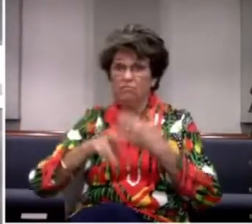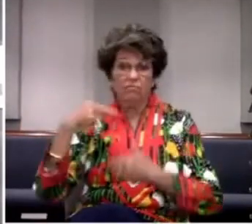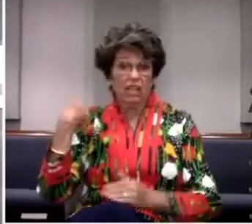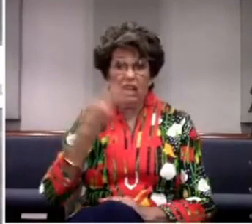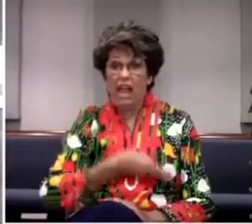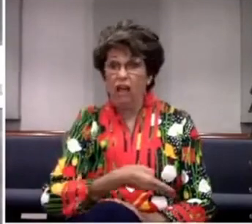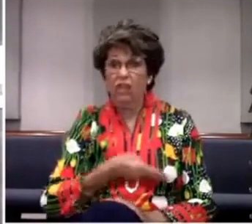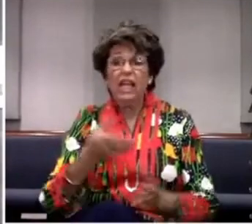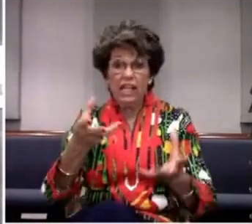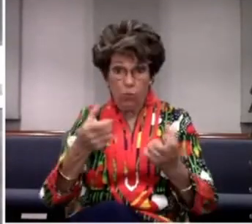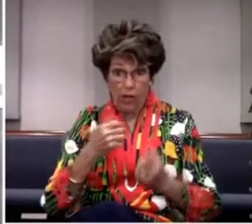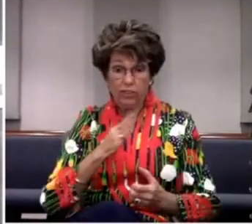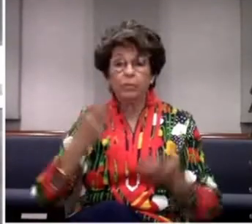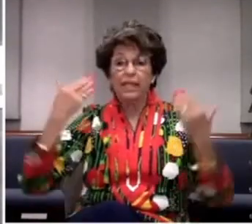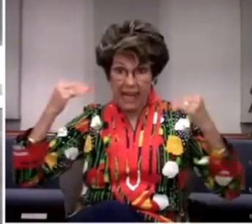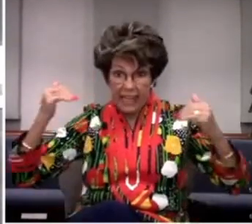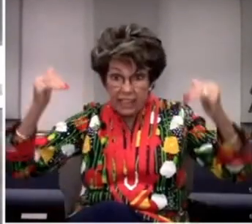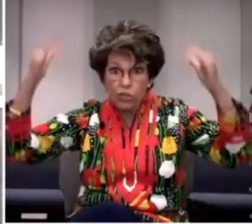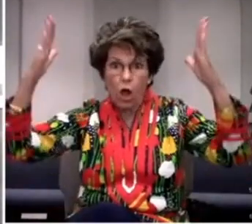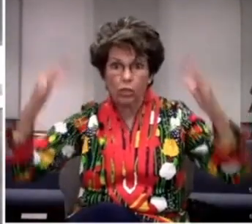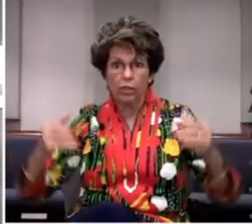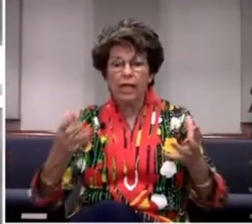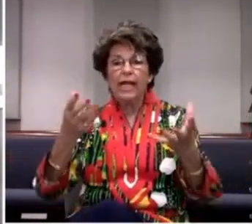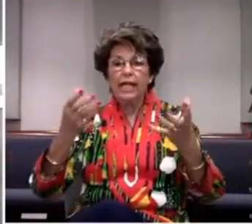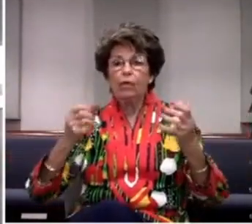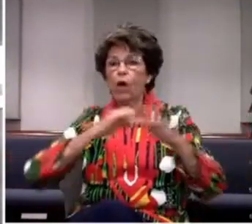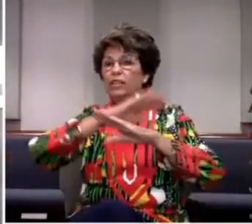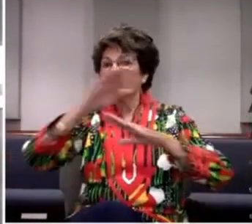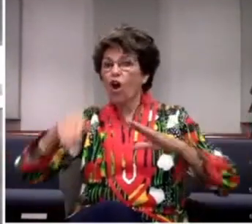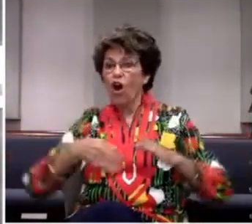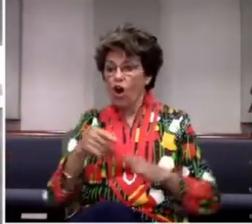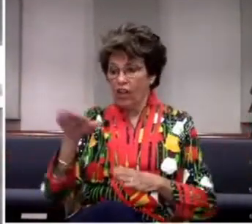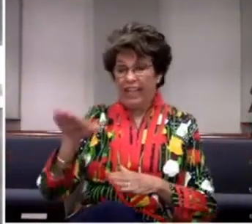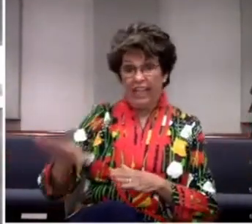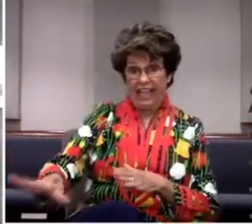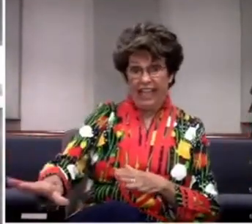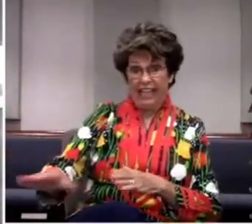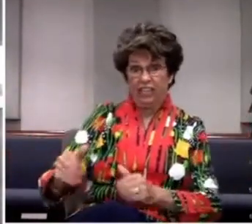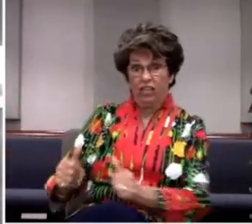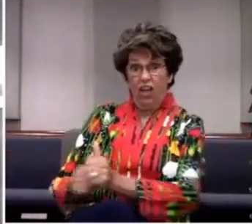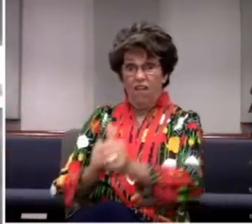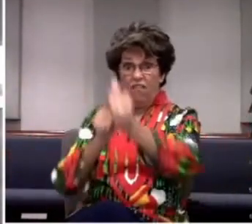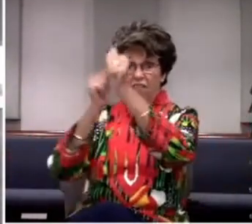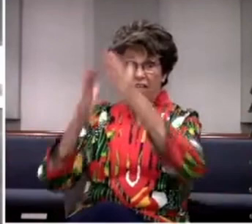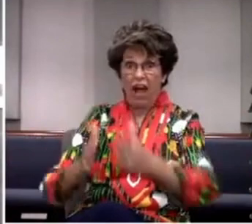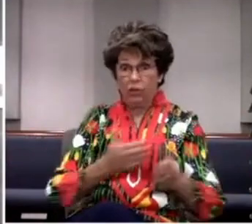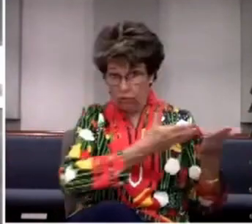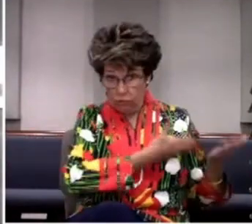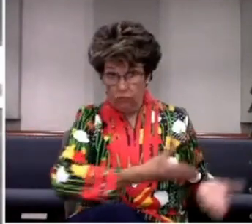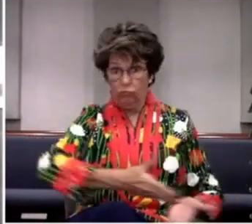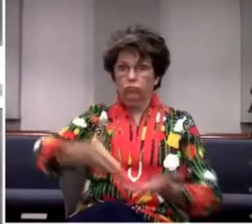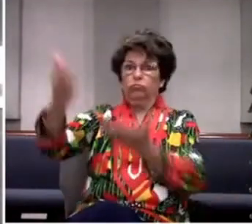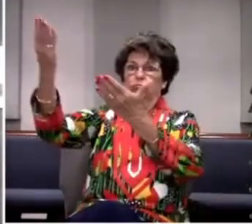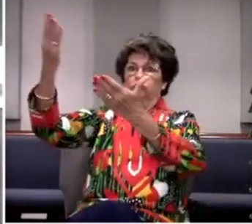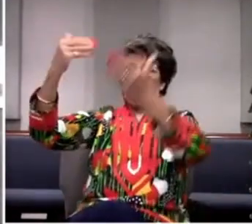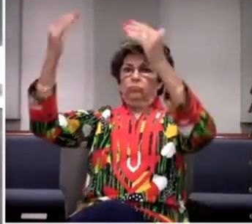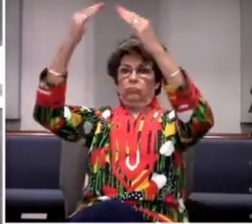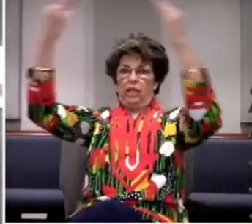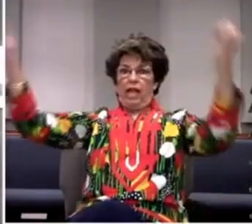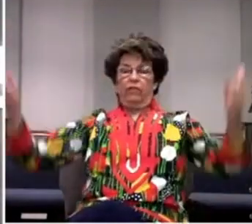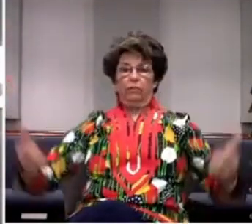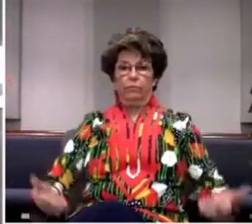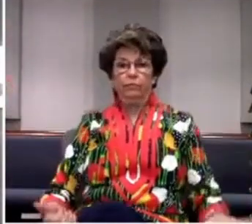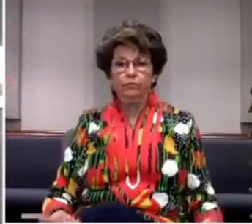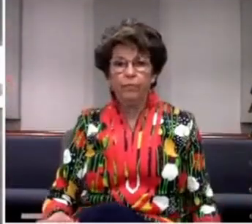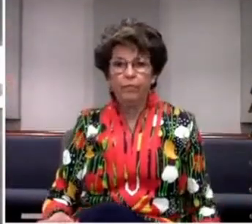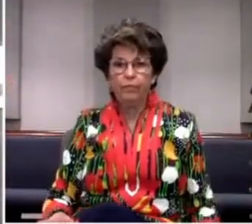him and he can go. He wants to take all of his followers to heaven. I will do this. God said, yeah, I'm going to put you in hell. Aren't